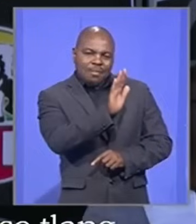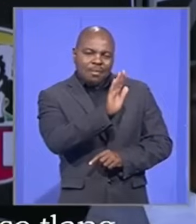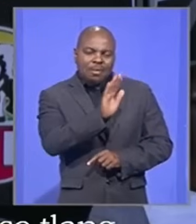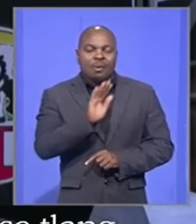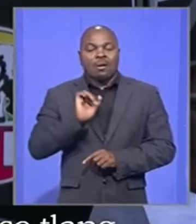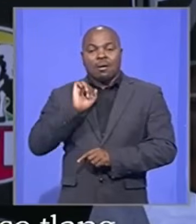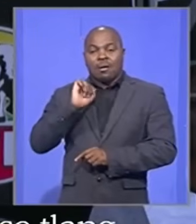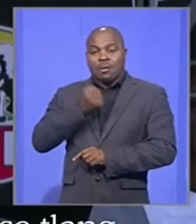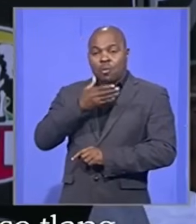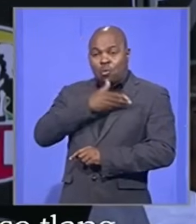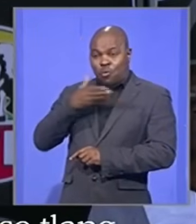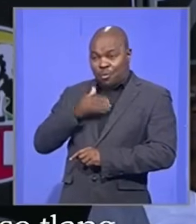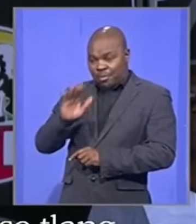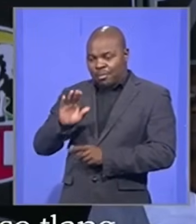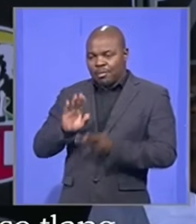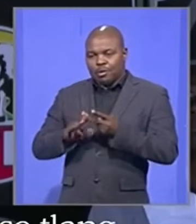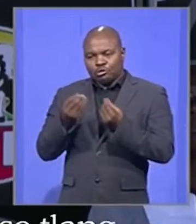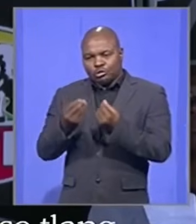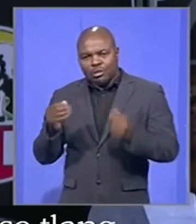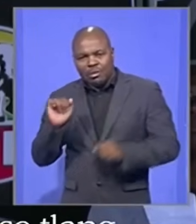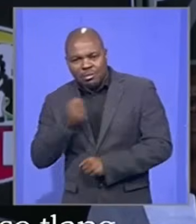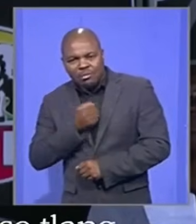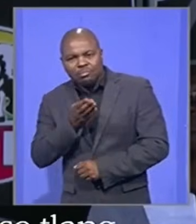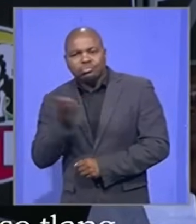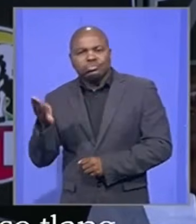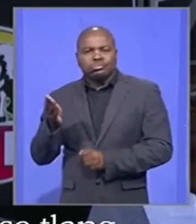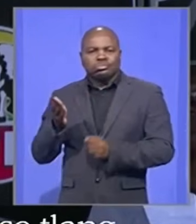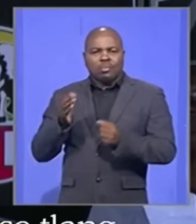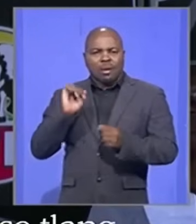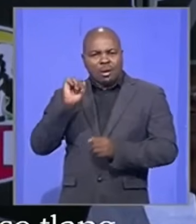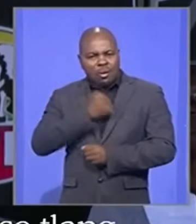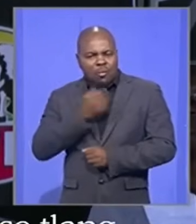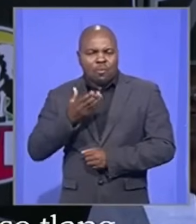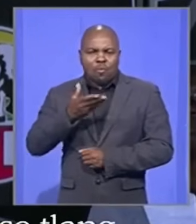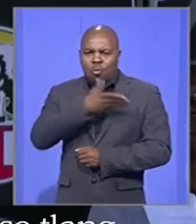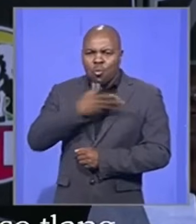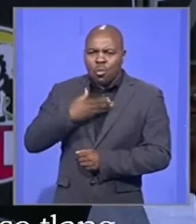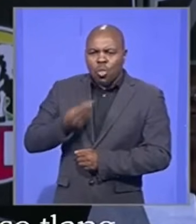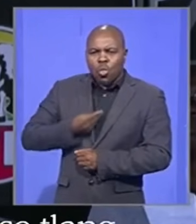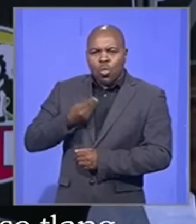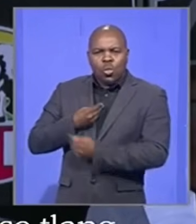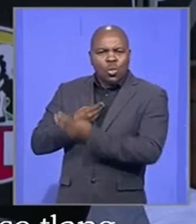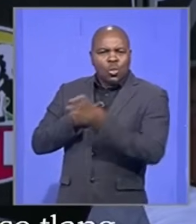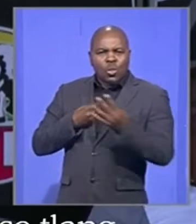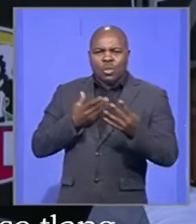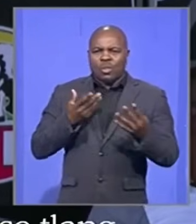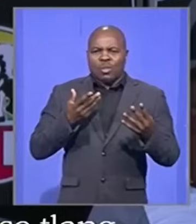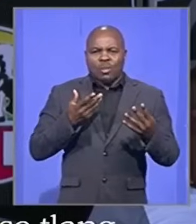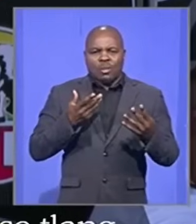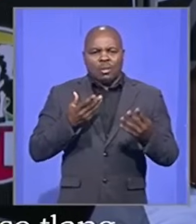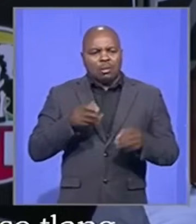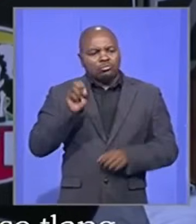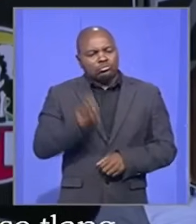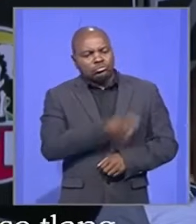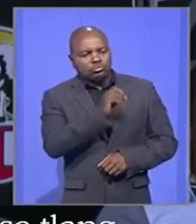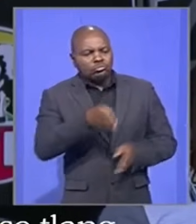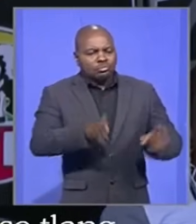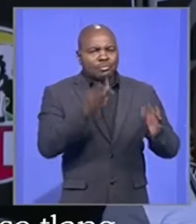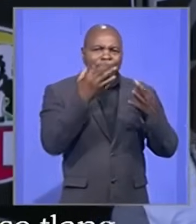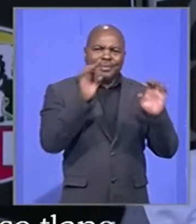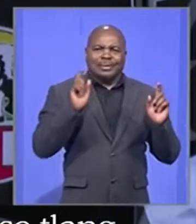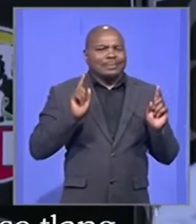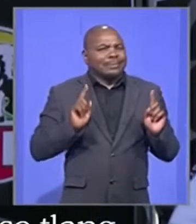women, our children, our female youth, they can't walk down the street